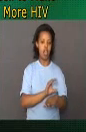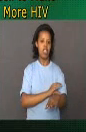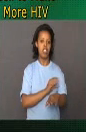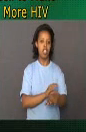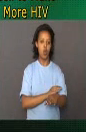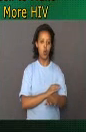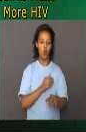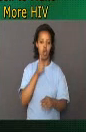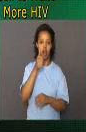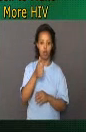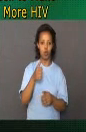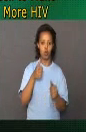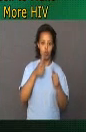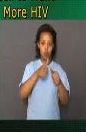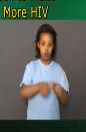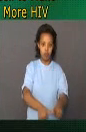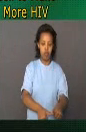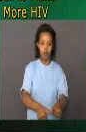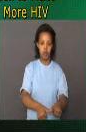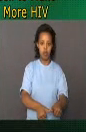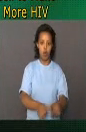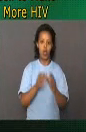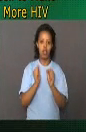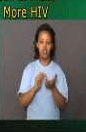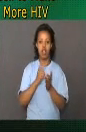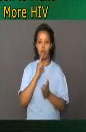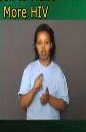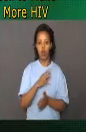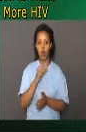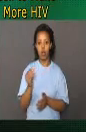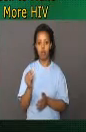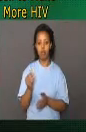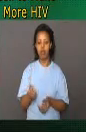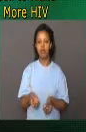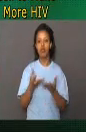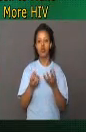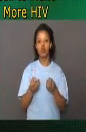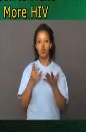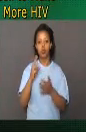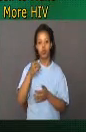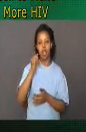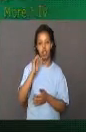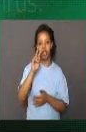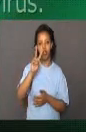DNA, where it instructs the cell to make more HIV.